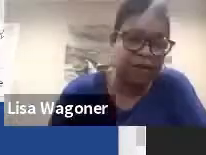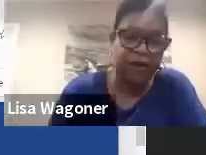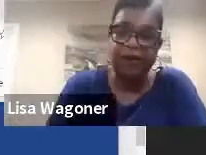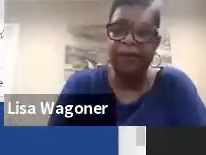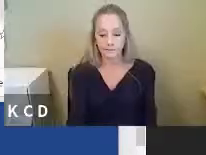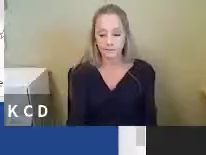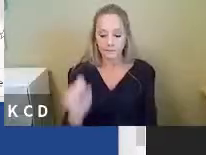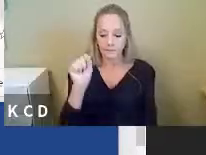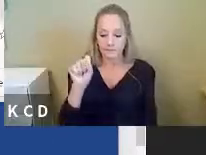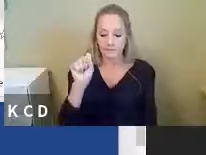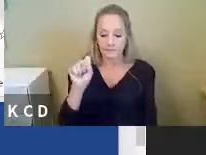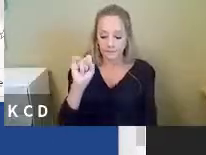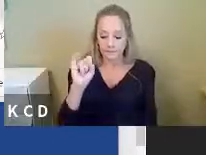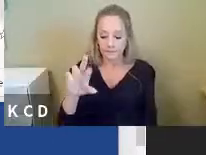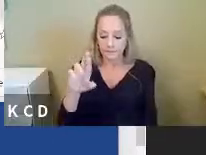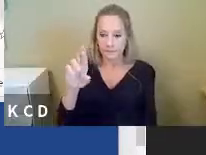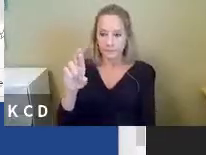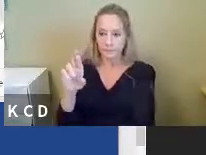Yes, sir.